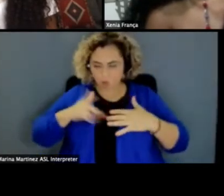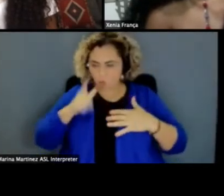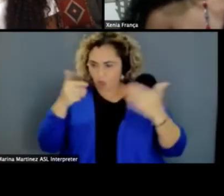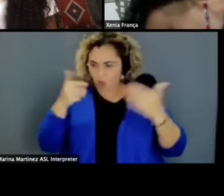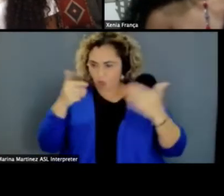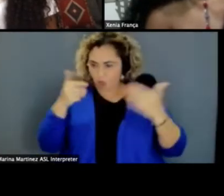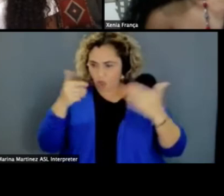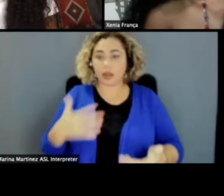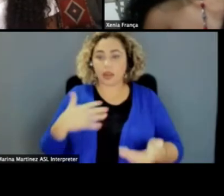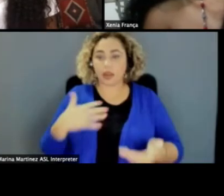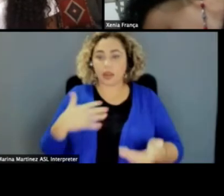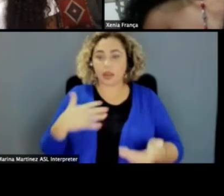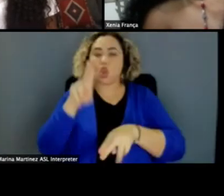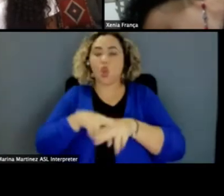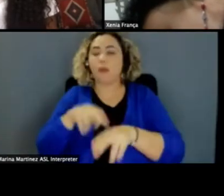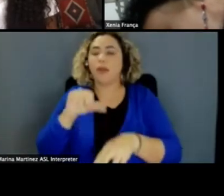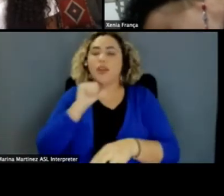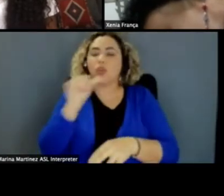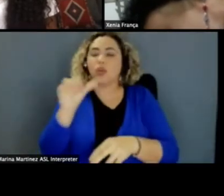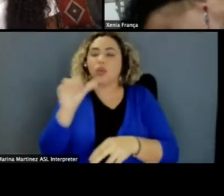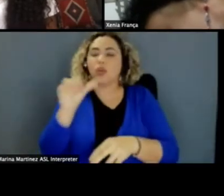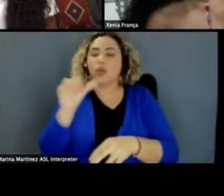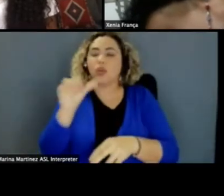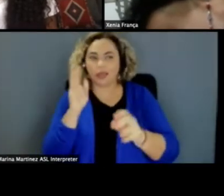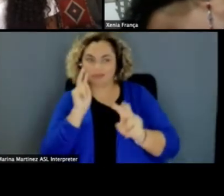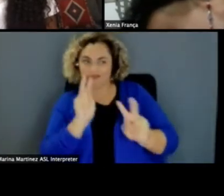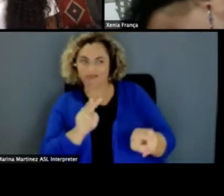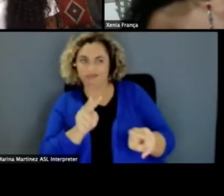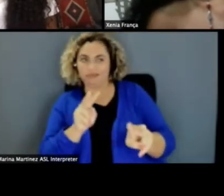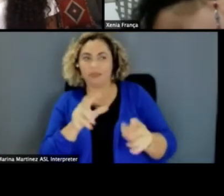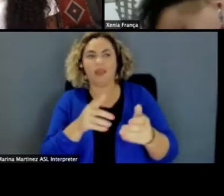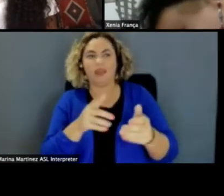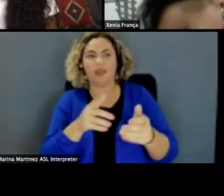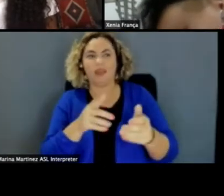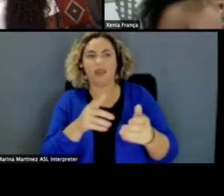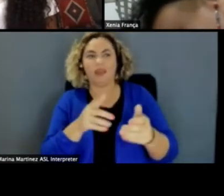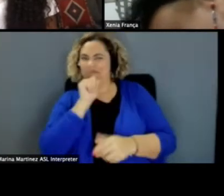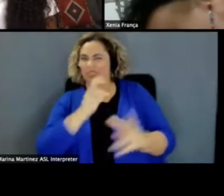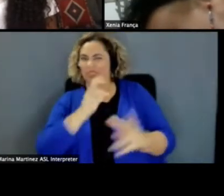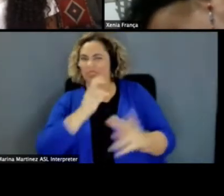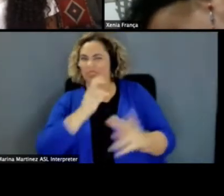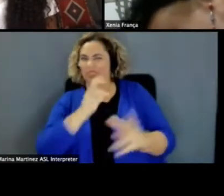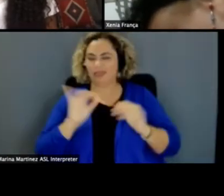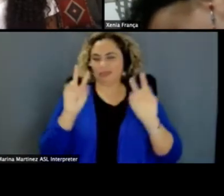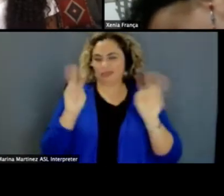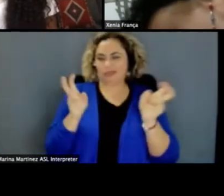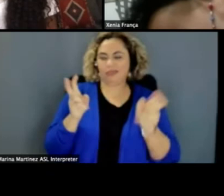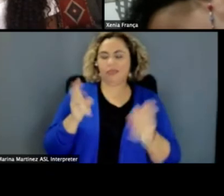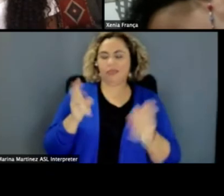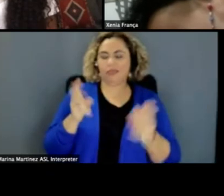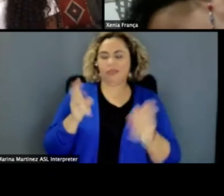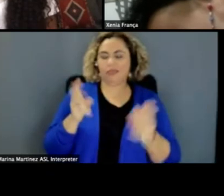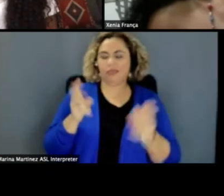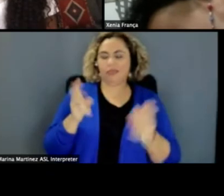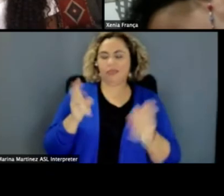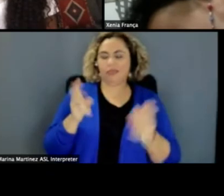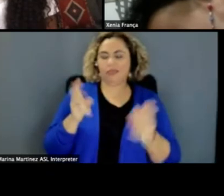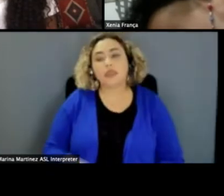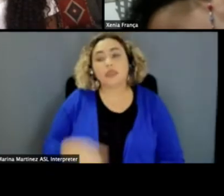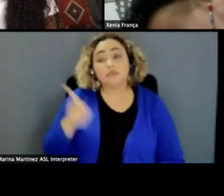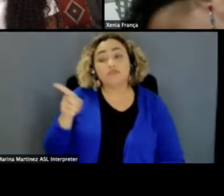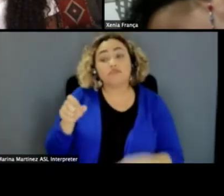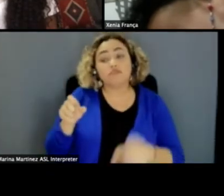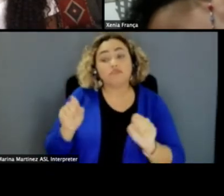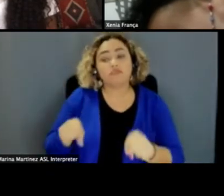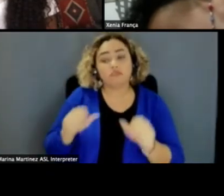normal and not outlawed or out of place. And it's with this that she's able to